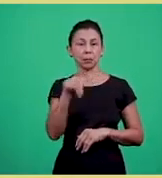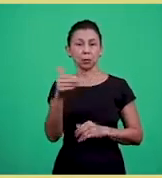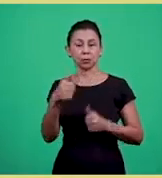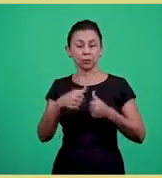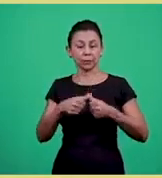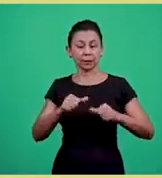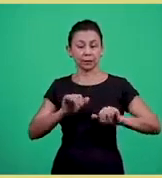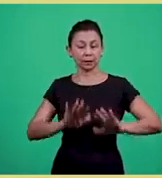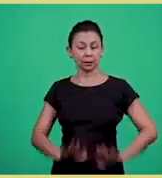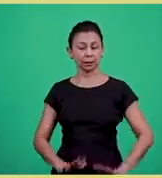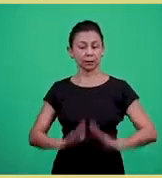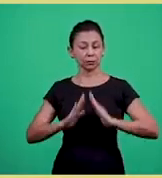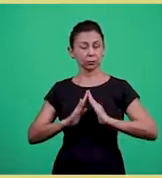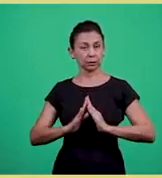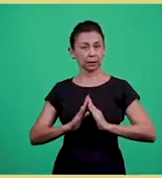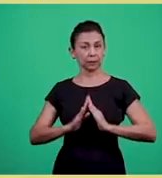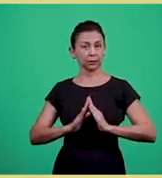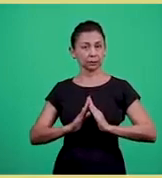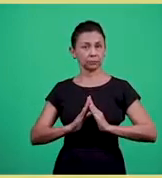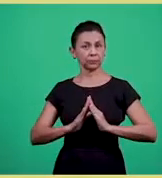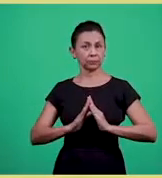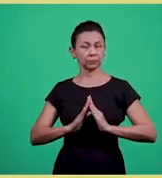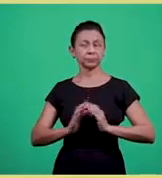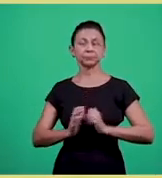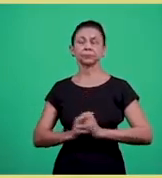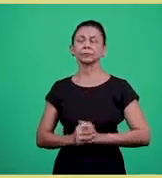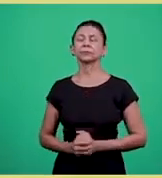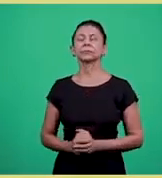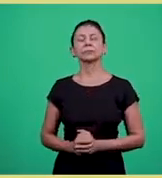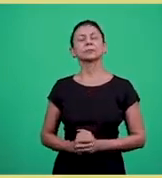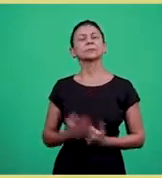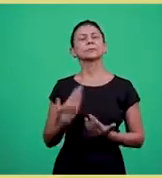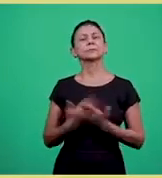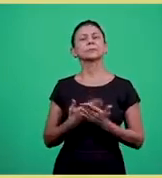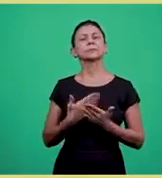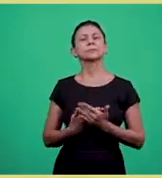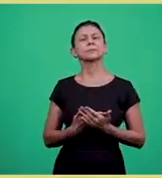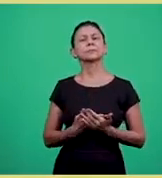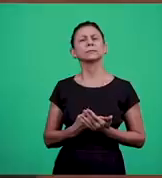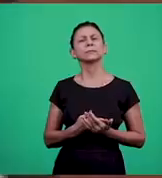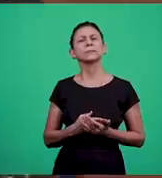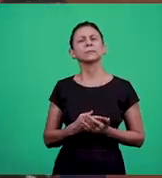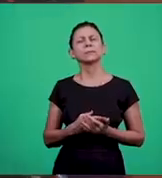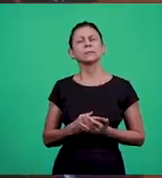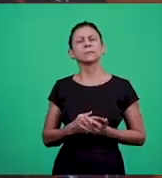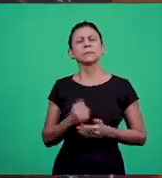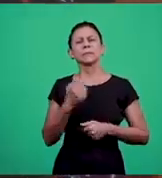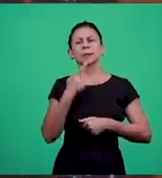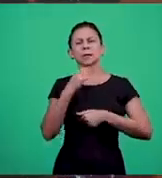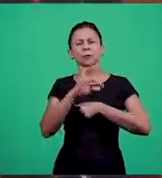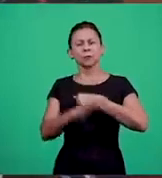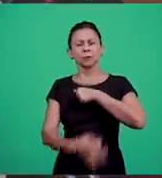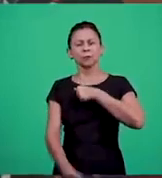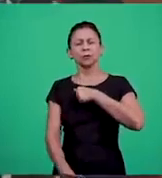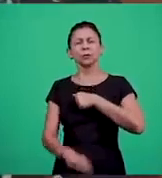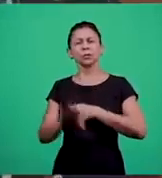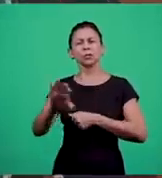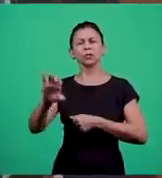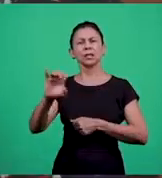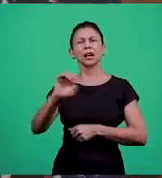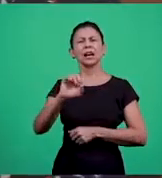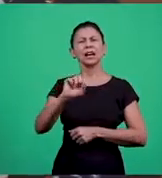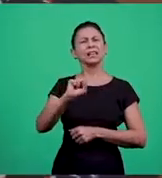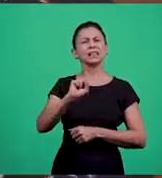your father's household to your own home. Today, we're going to talk about the